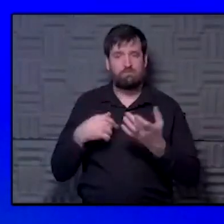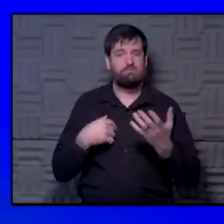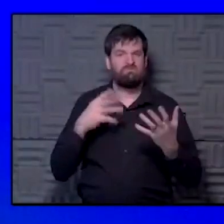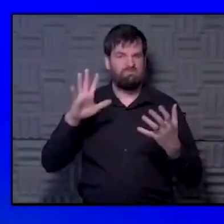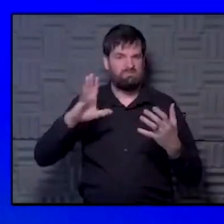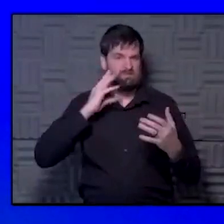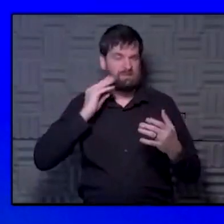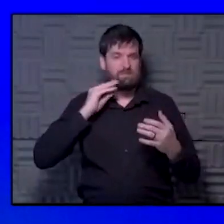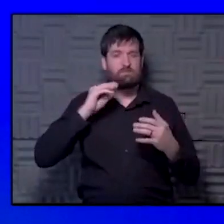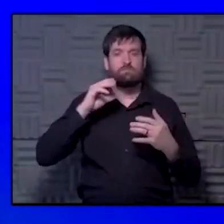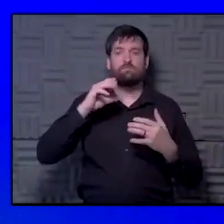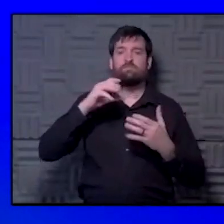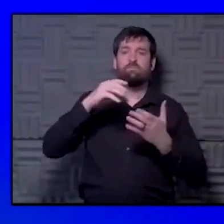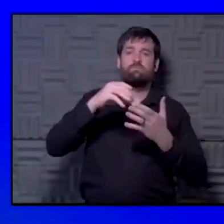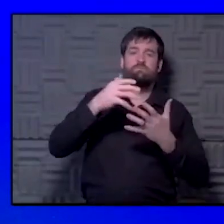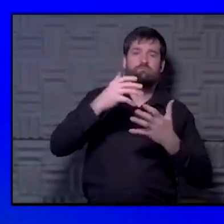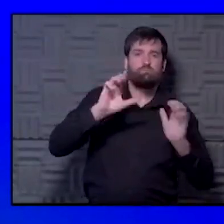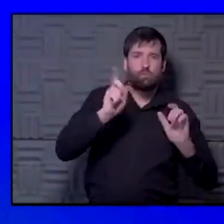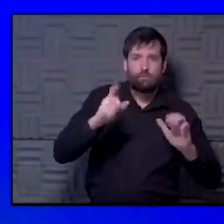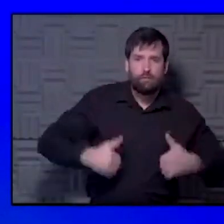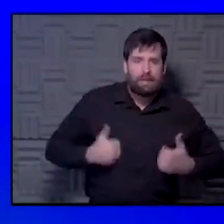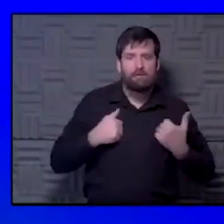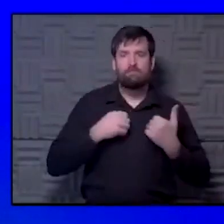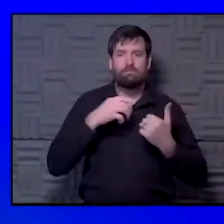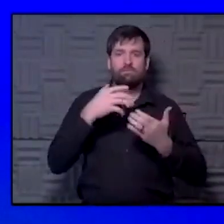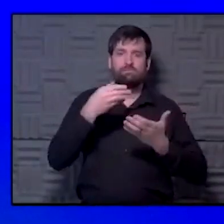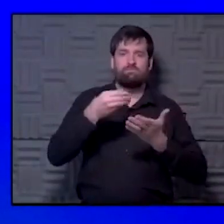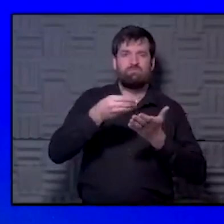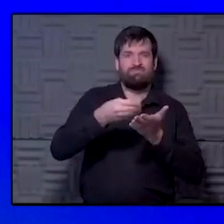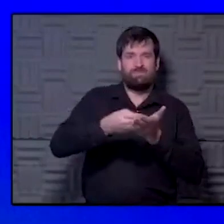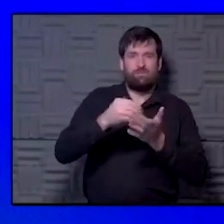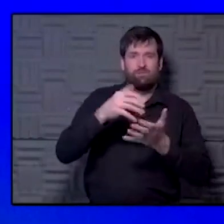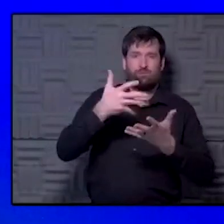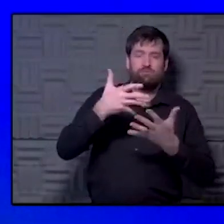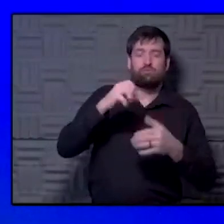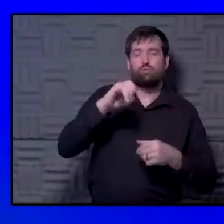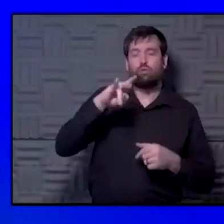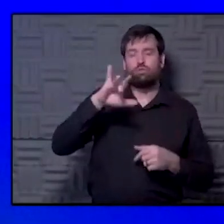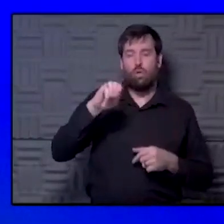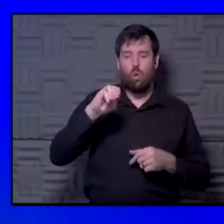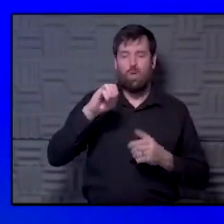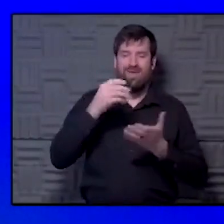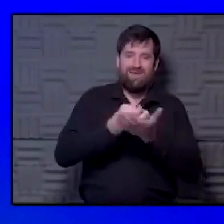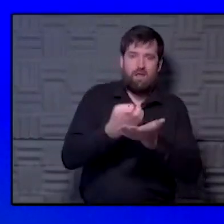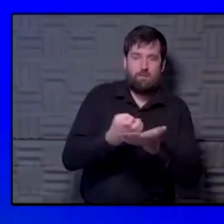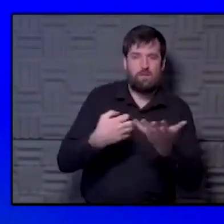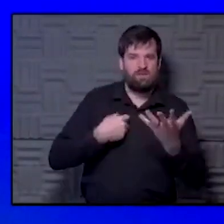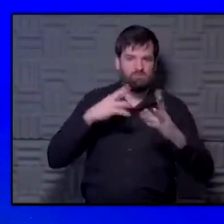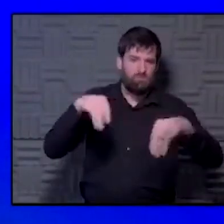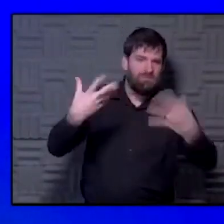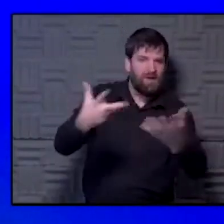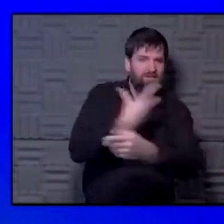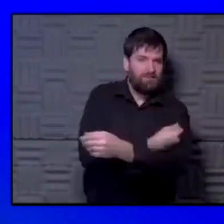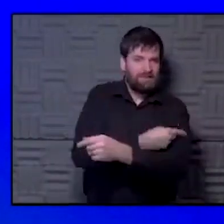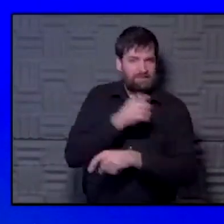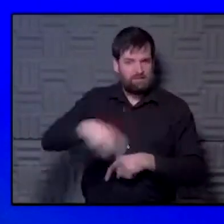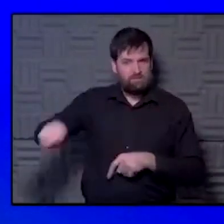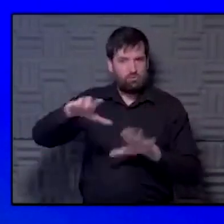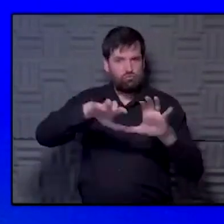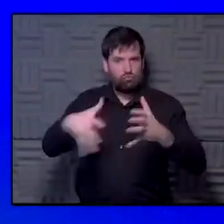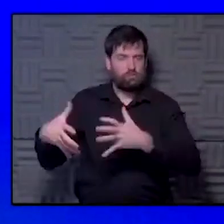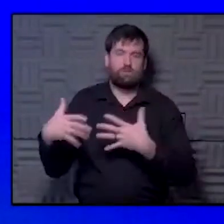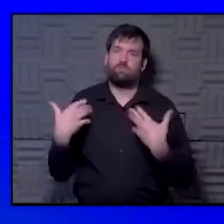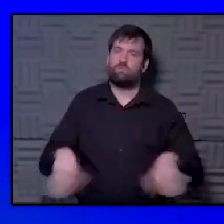it's socioeconomic or living situation or anything like that, those are the most vulnerable populations. So getting the vaccine out to those populations